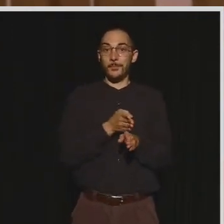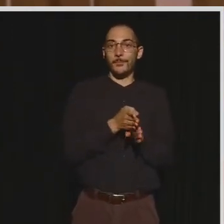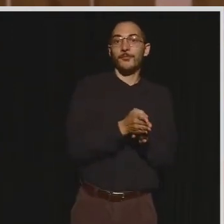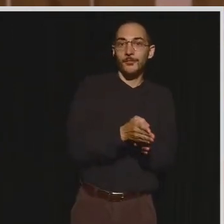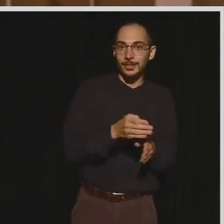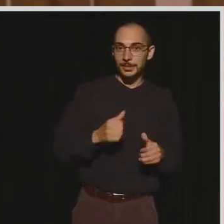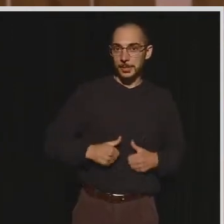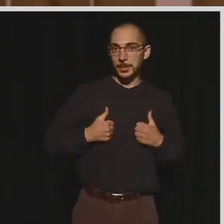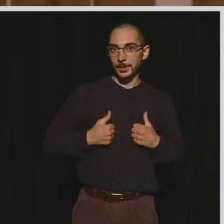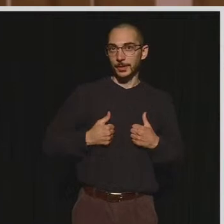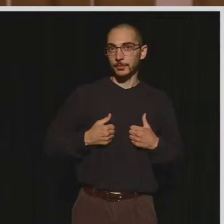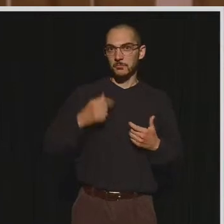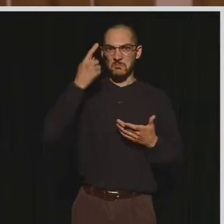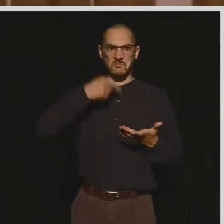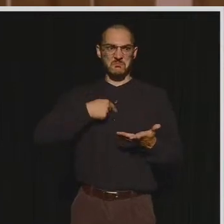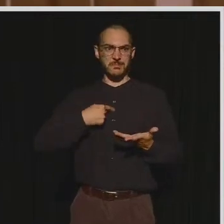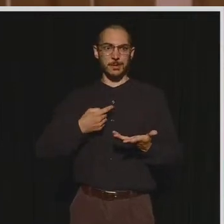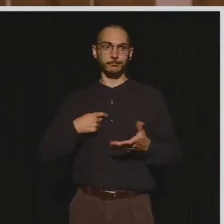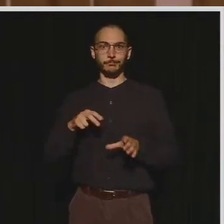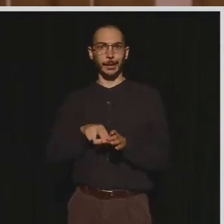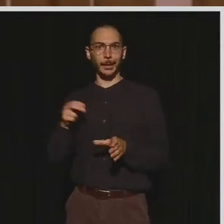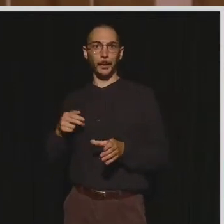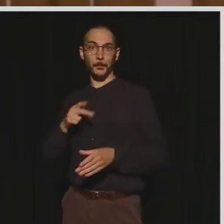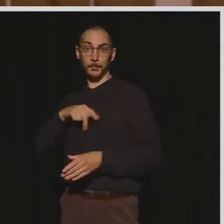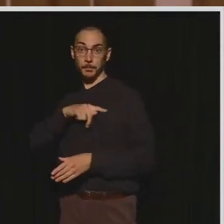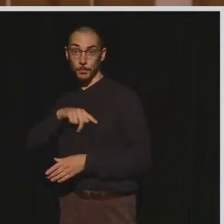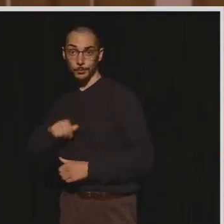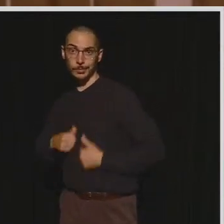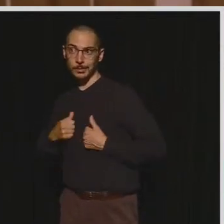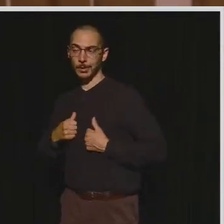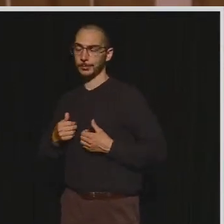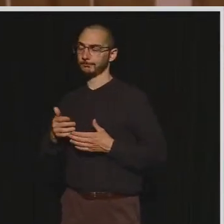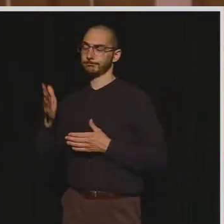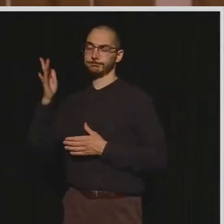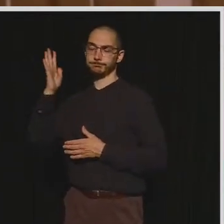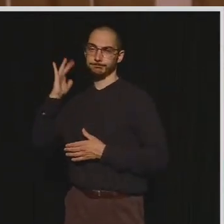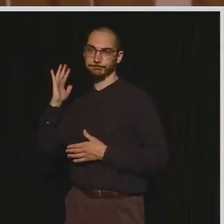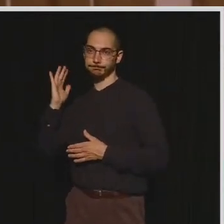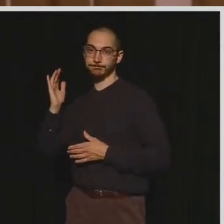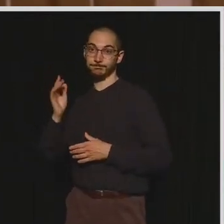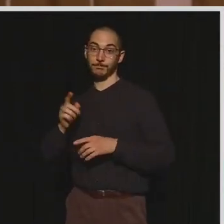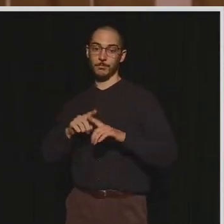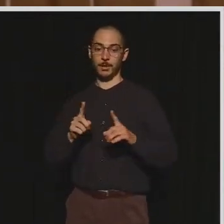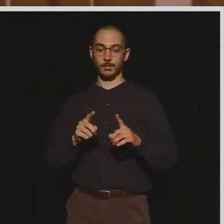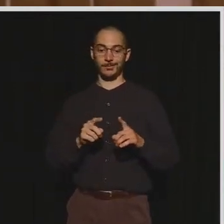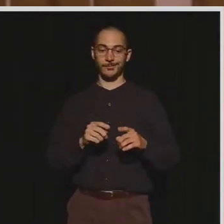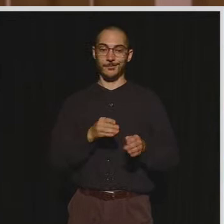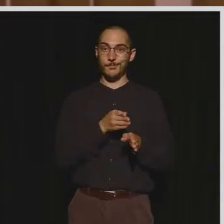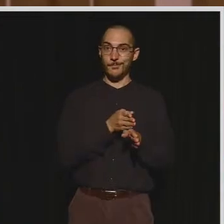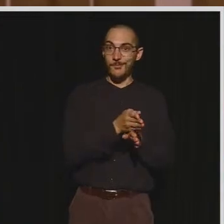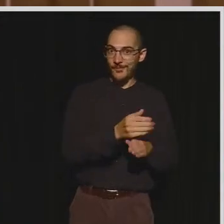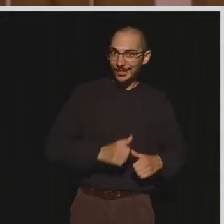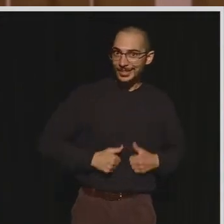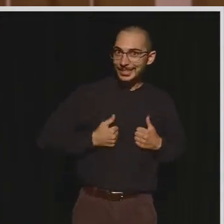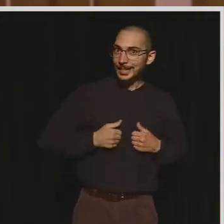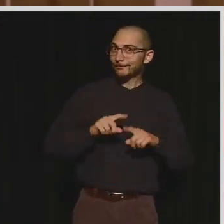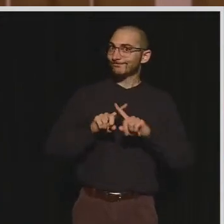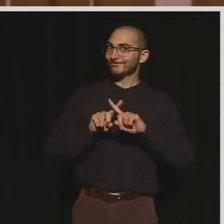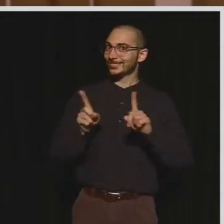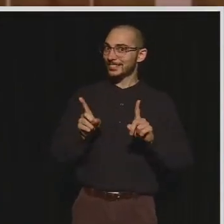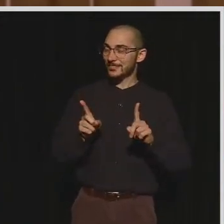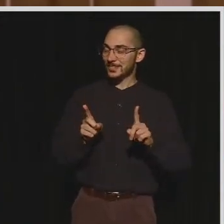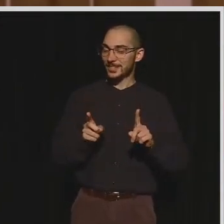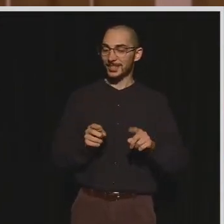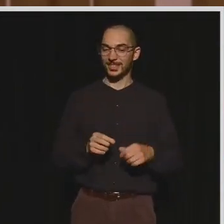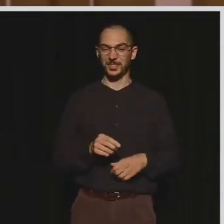personally as an individual, but in the professional tourism industry, there weren't many gay people out and about